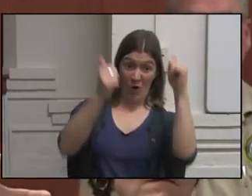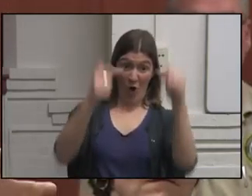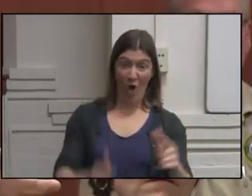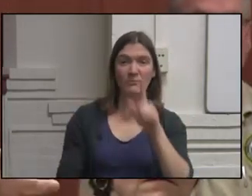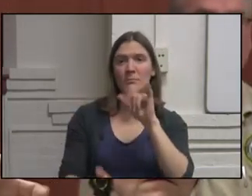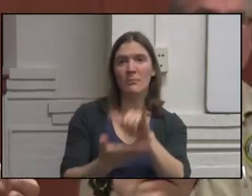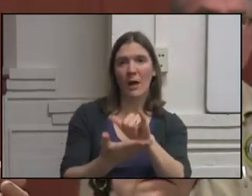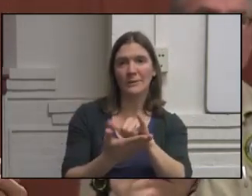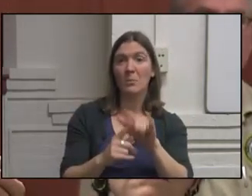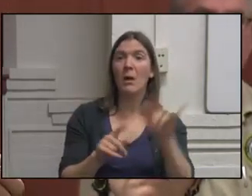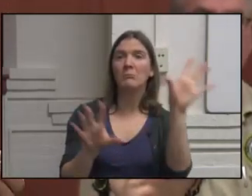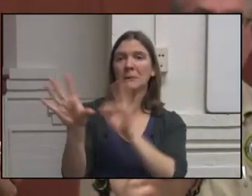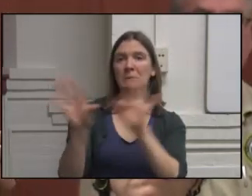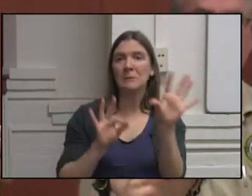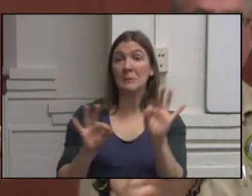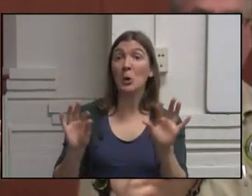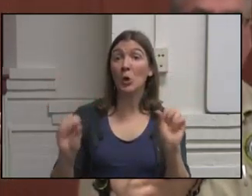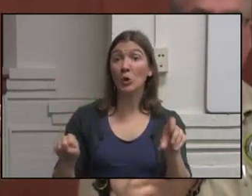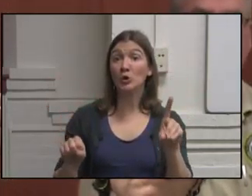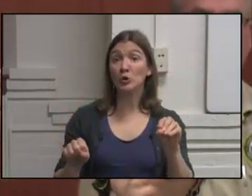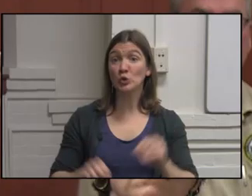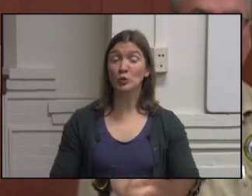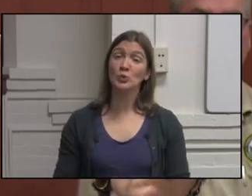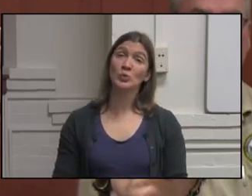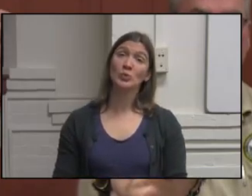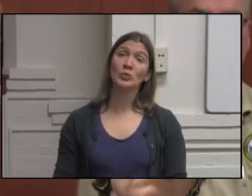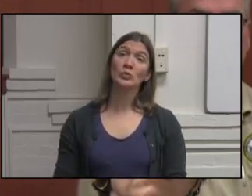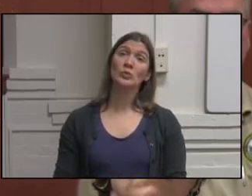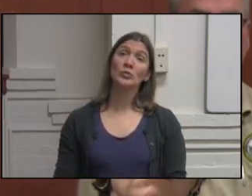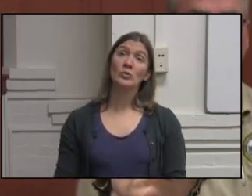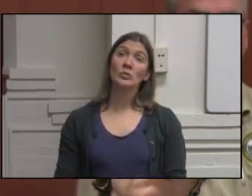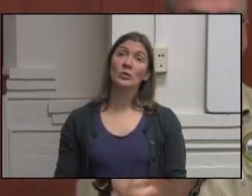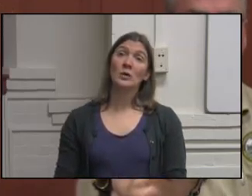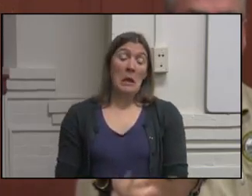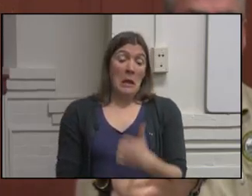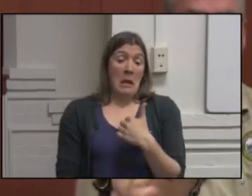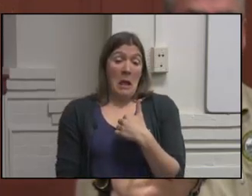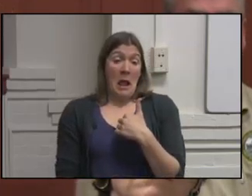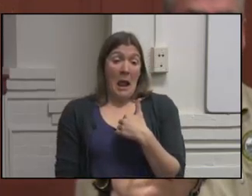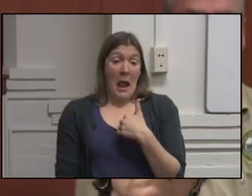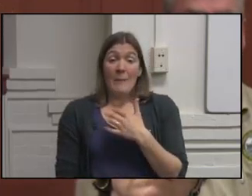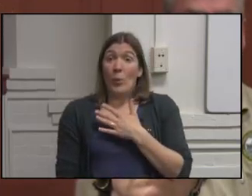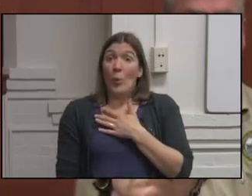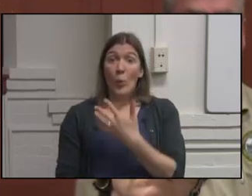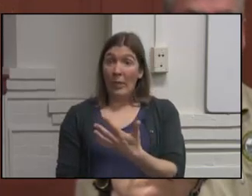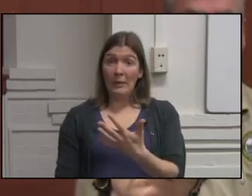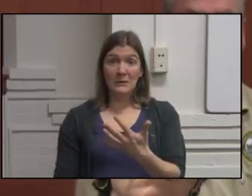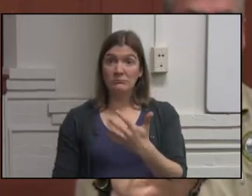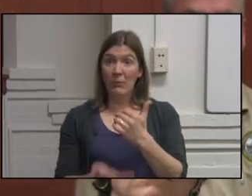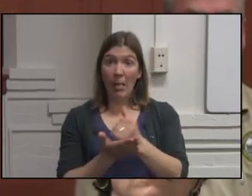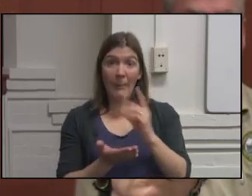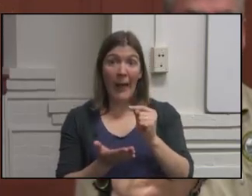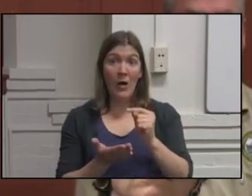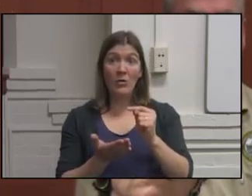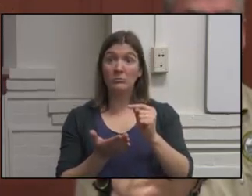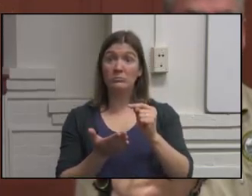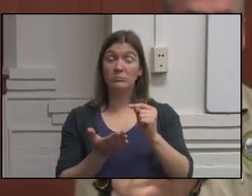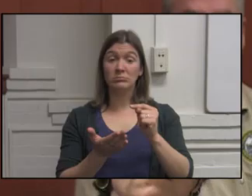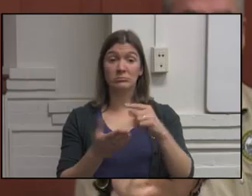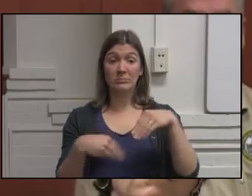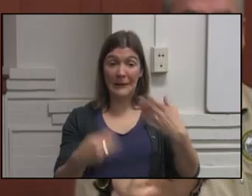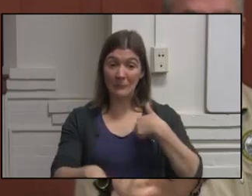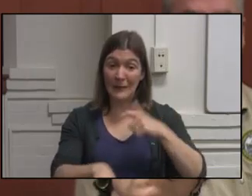this. But, you know, I think that, you know, certainly I'm absolutely willing to, you know, put my